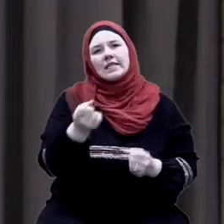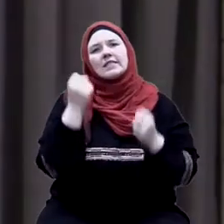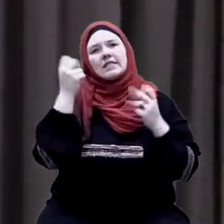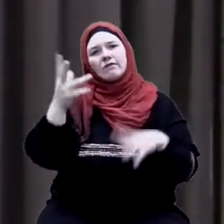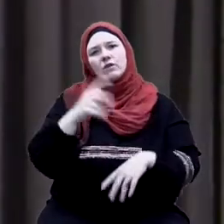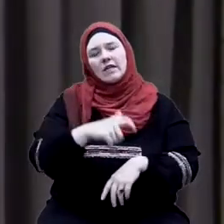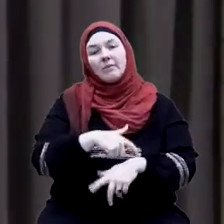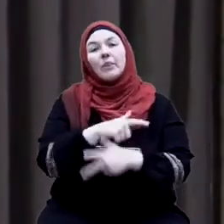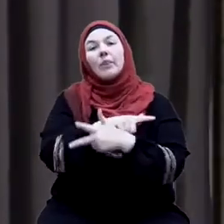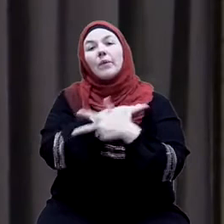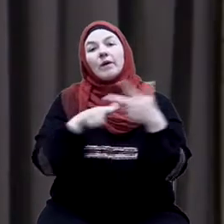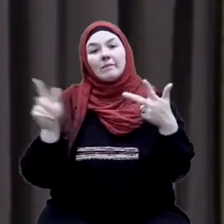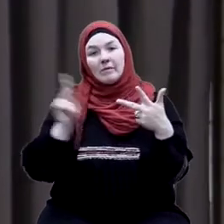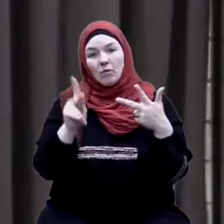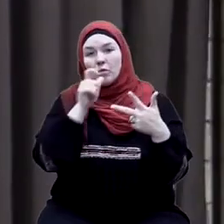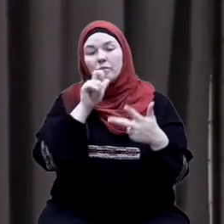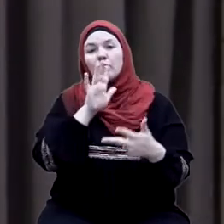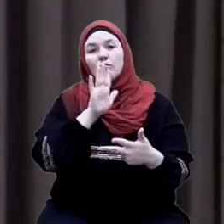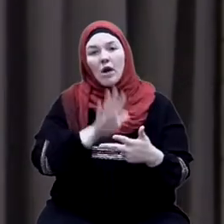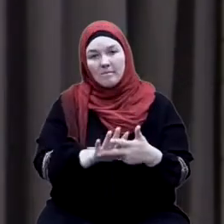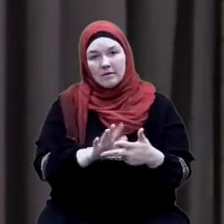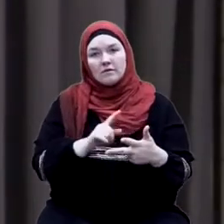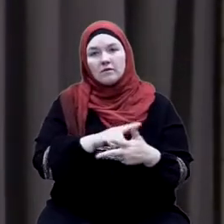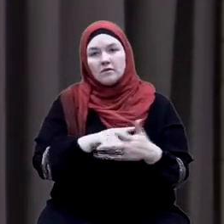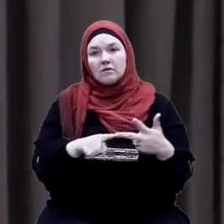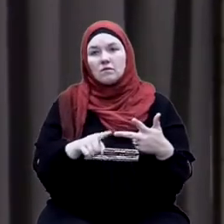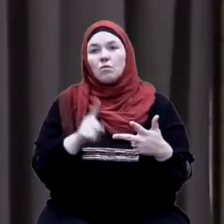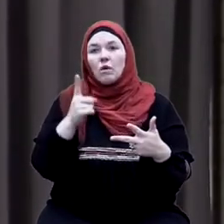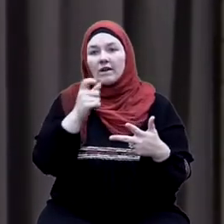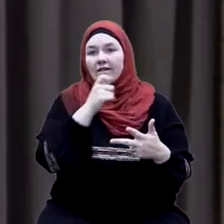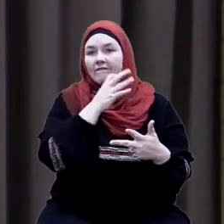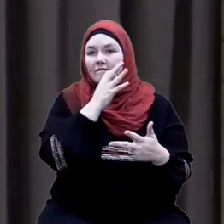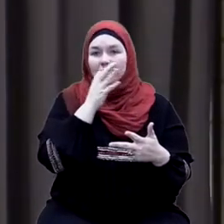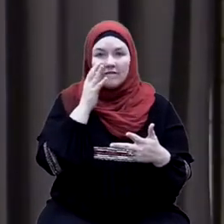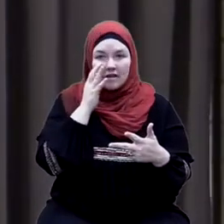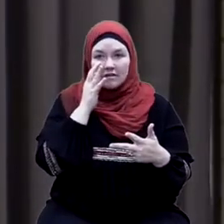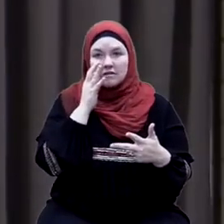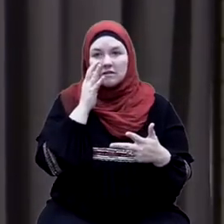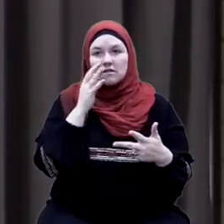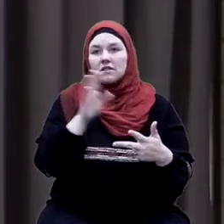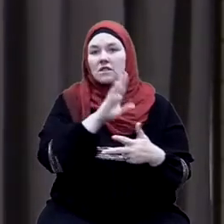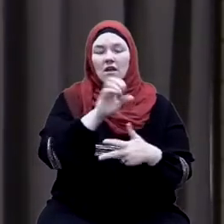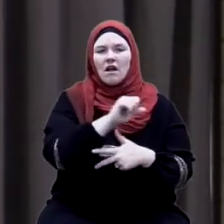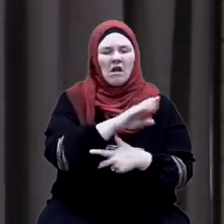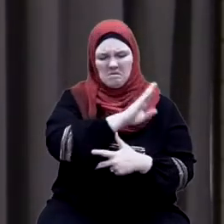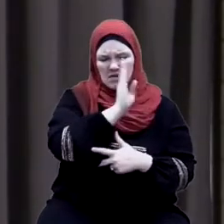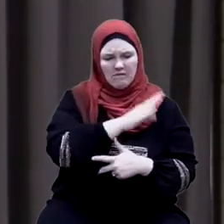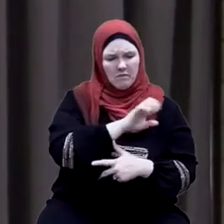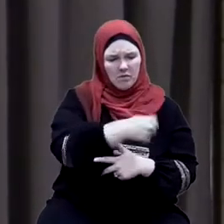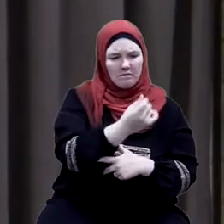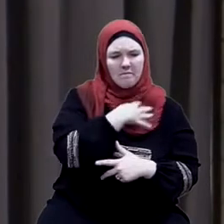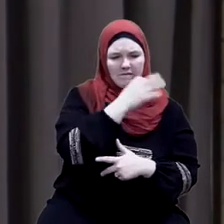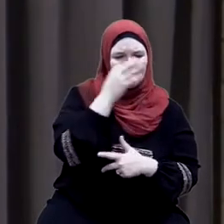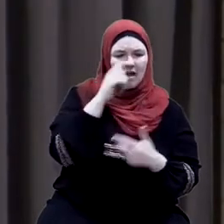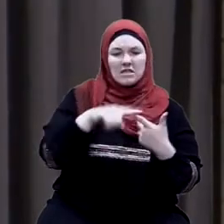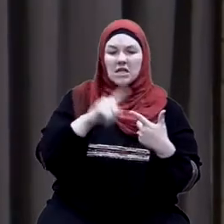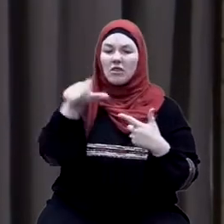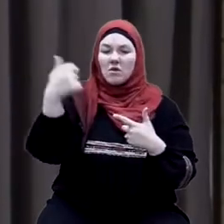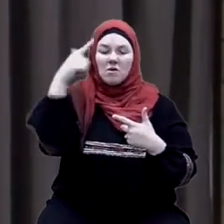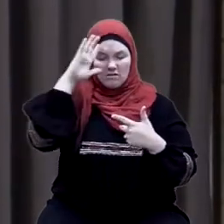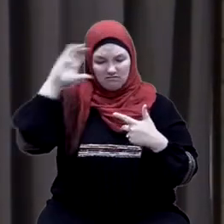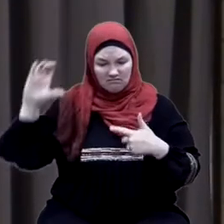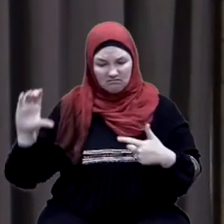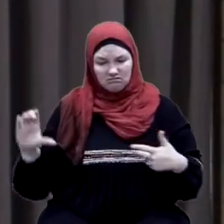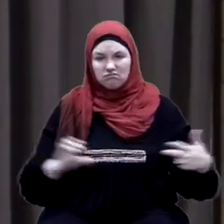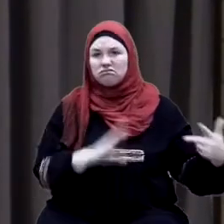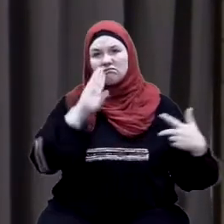people who promised, one of them to fast and never break the fast, the other to stay up all night praying